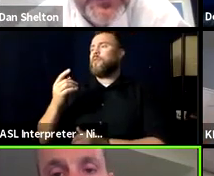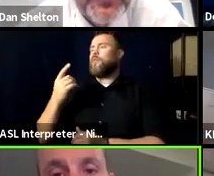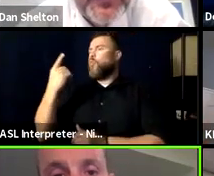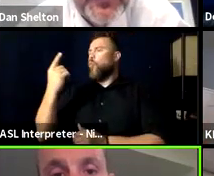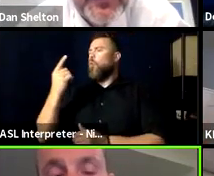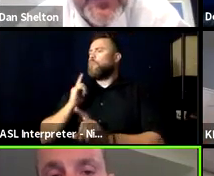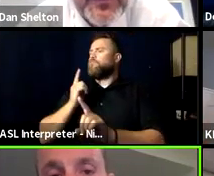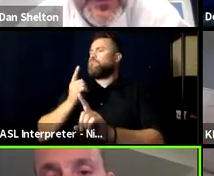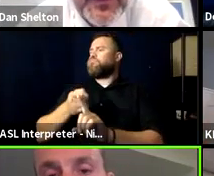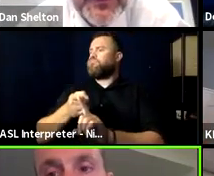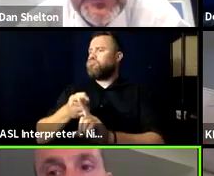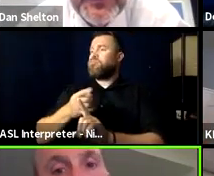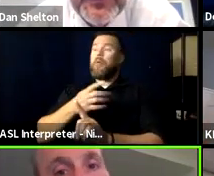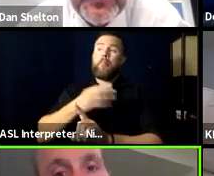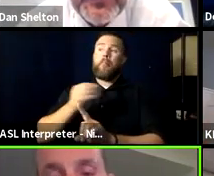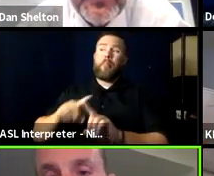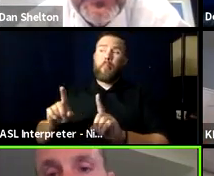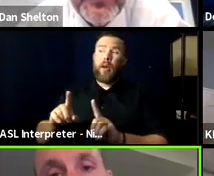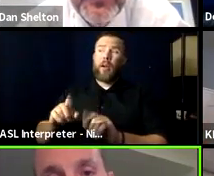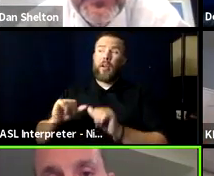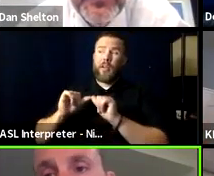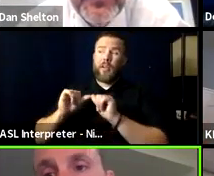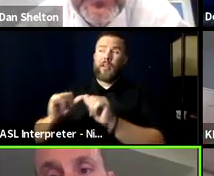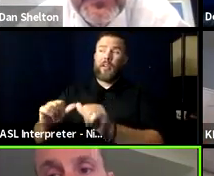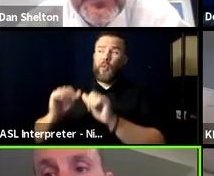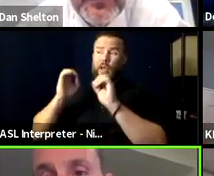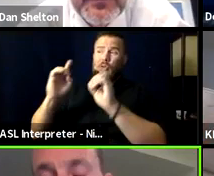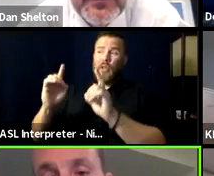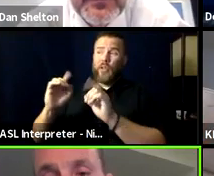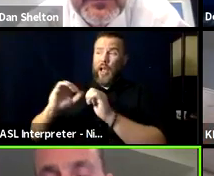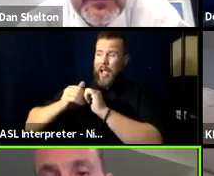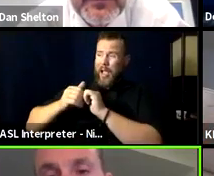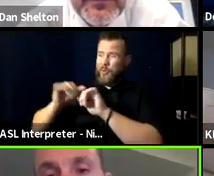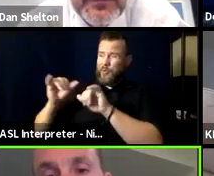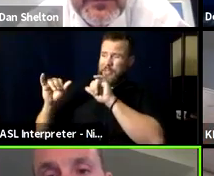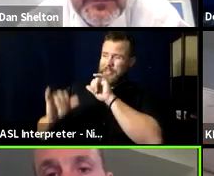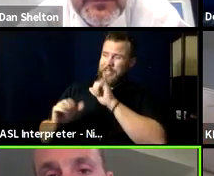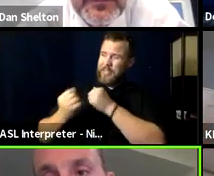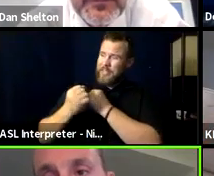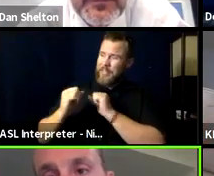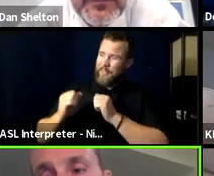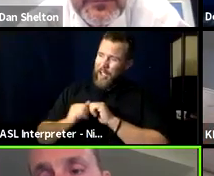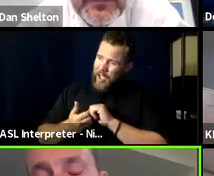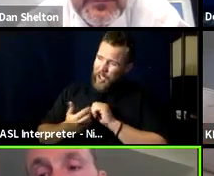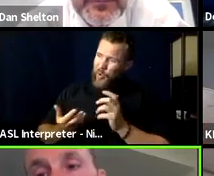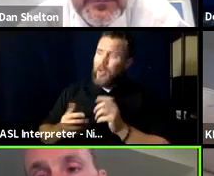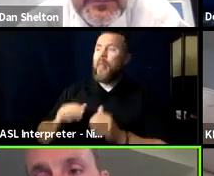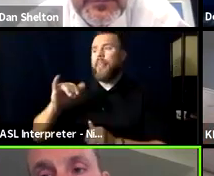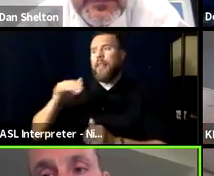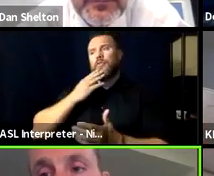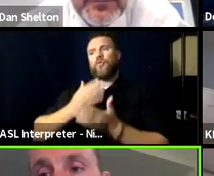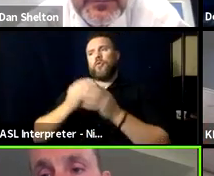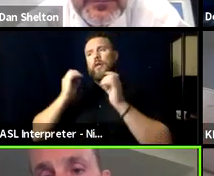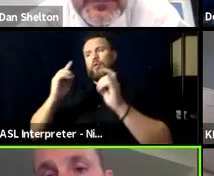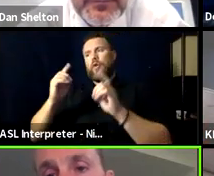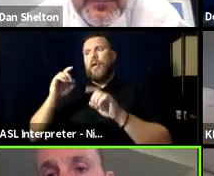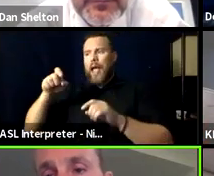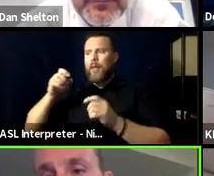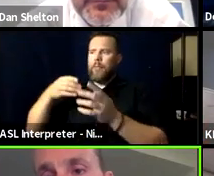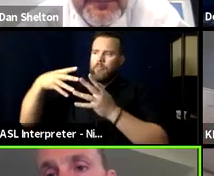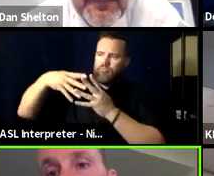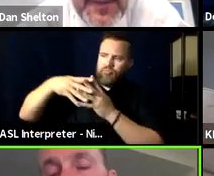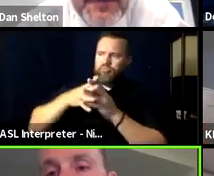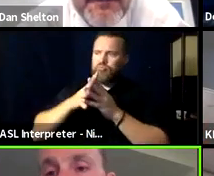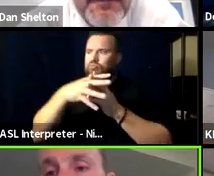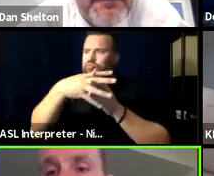how to stay safe. We know that that's a piece that has to continue and be threaded throughout our daily lives, with reminding